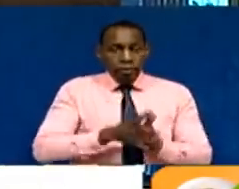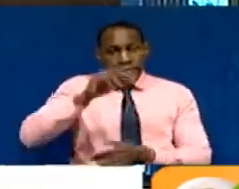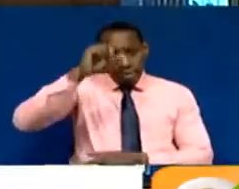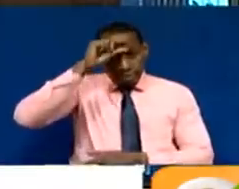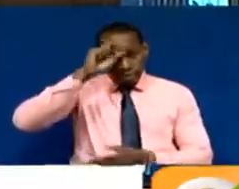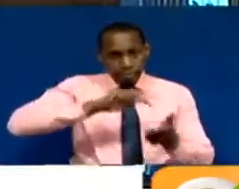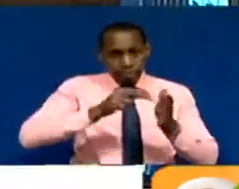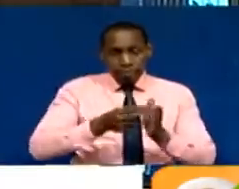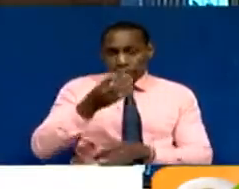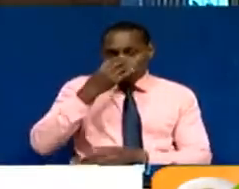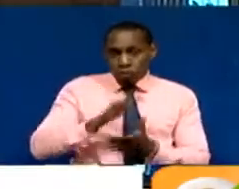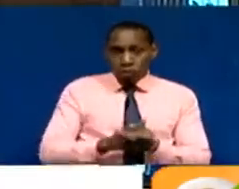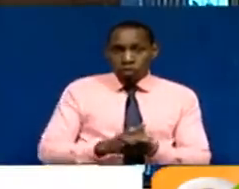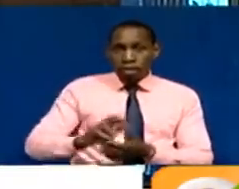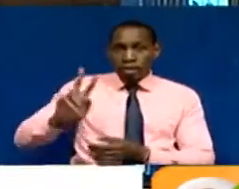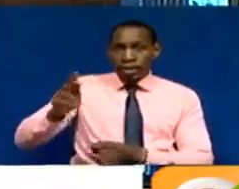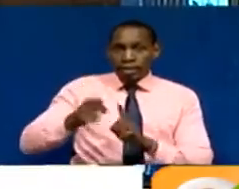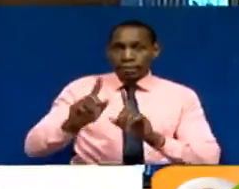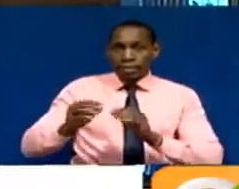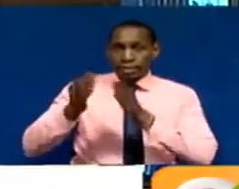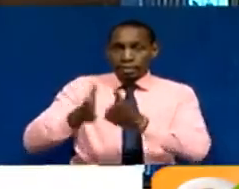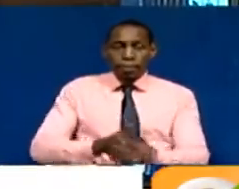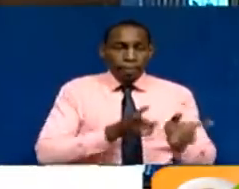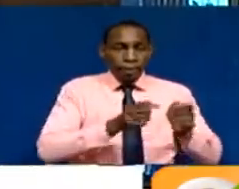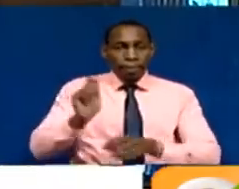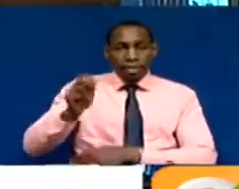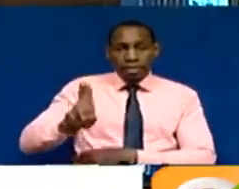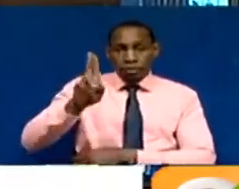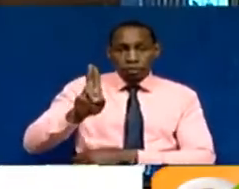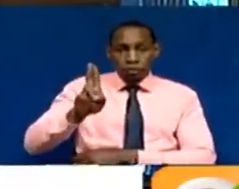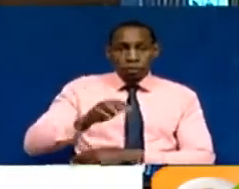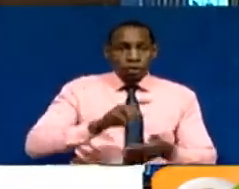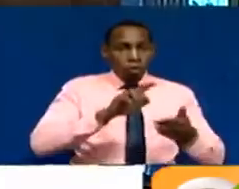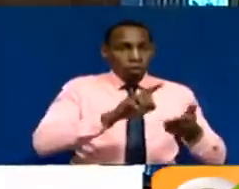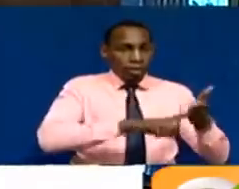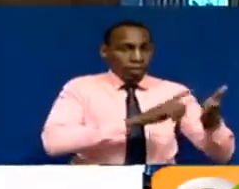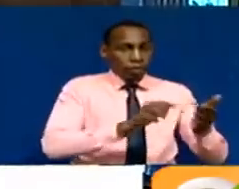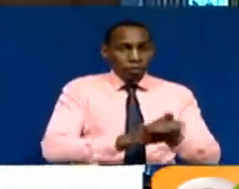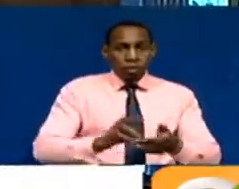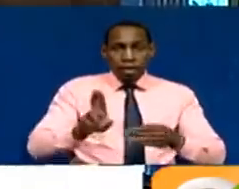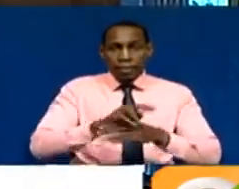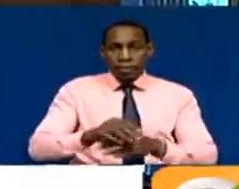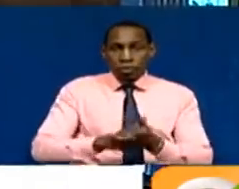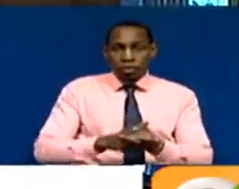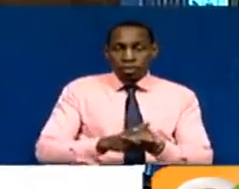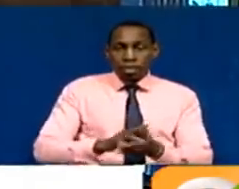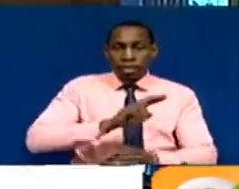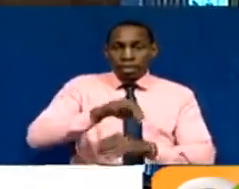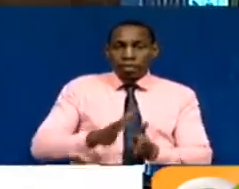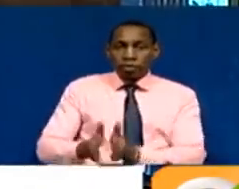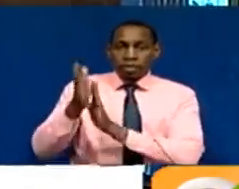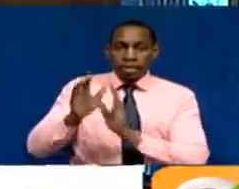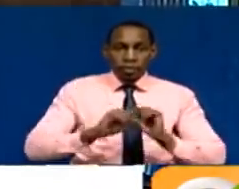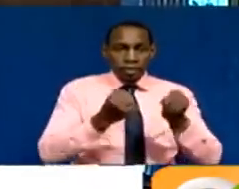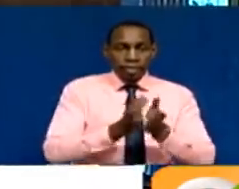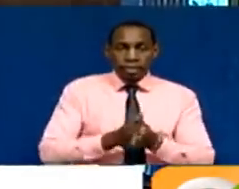state project. Ruto and the Kenya Kwanza leaders took on President Uhuru Kenyatta, accusing him of weaponizing the national security